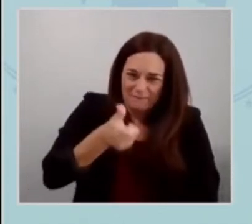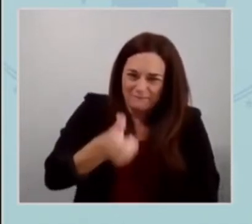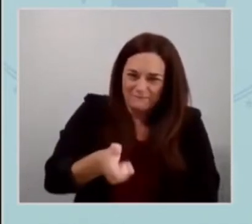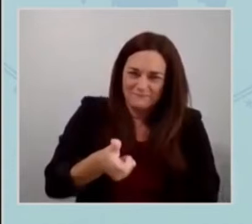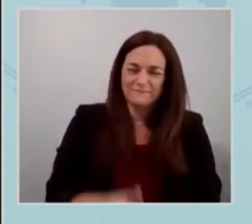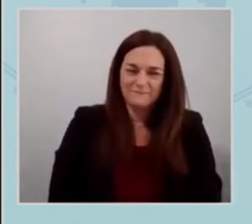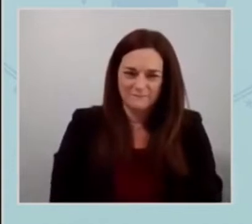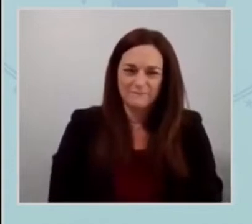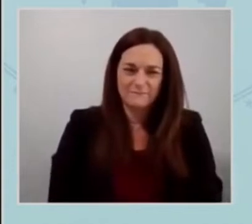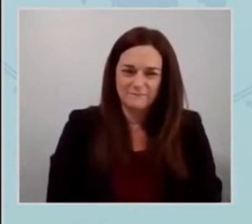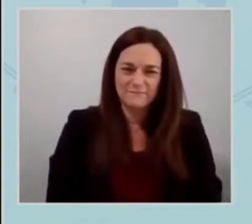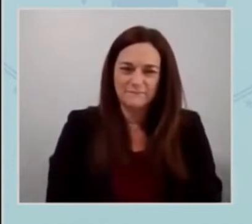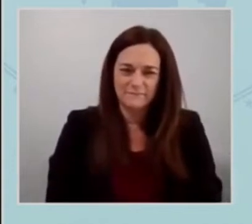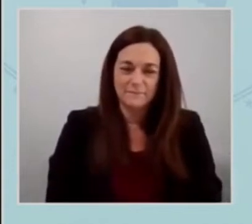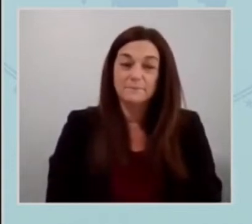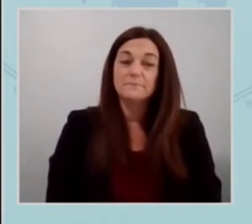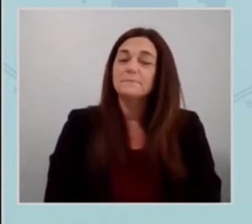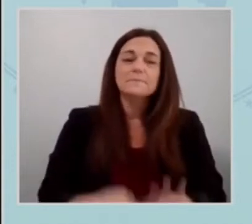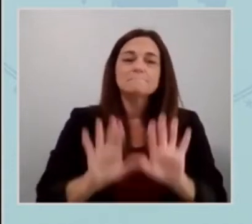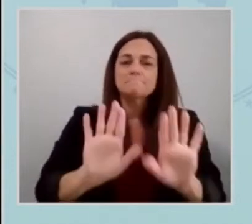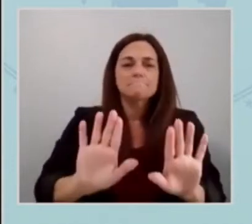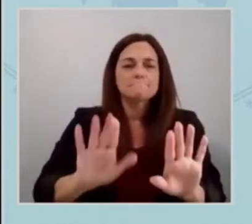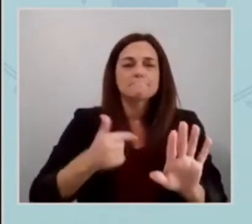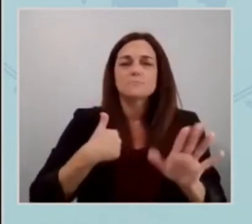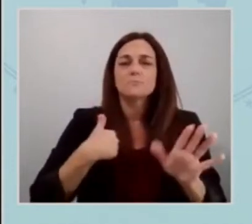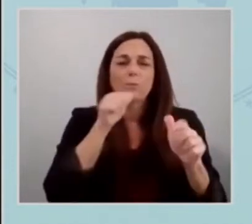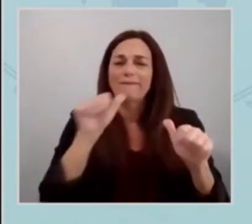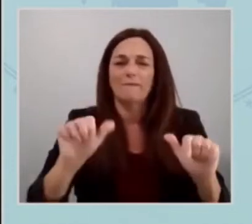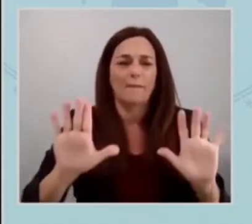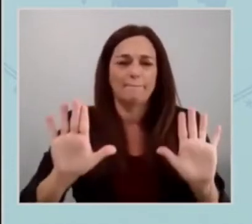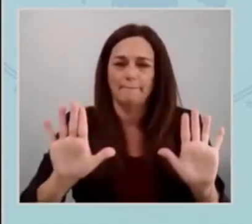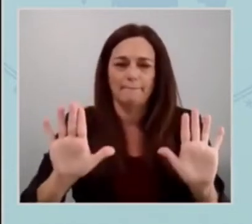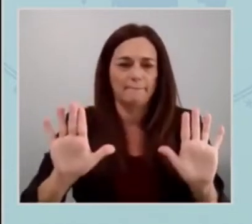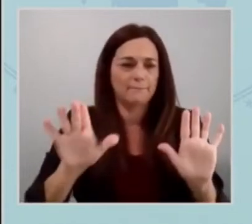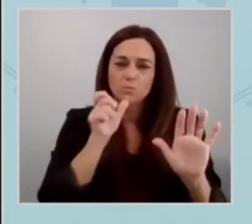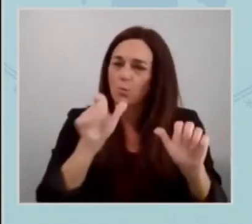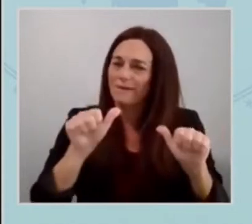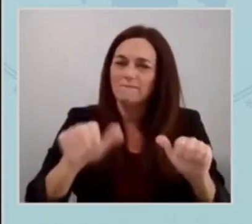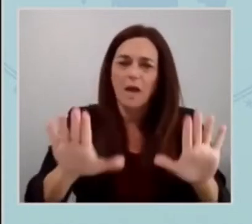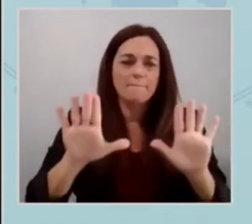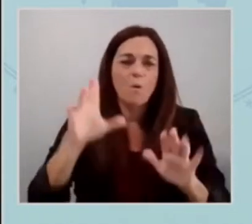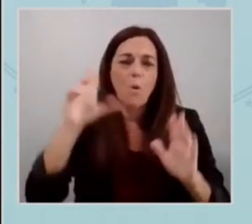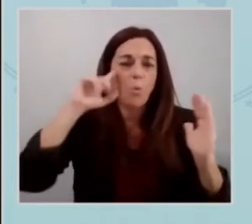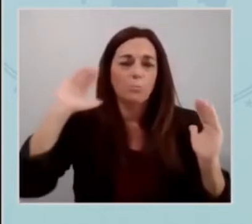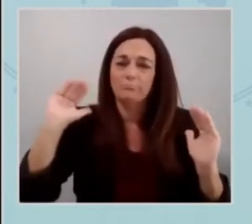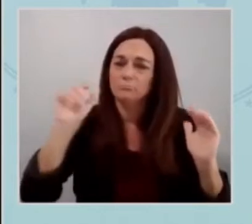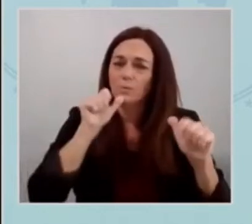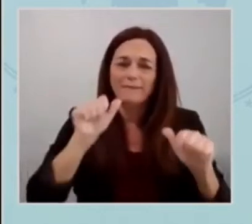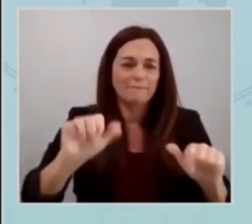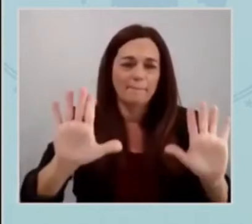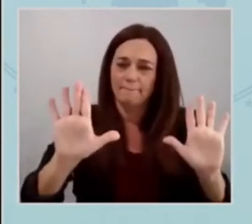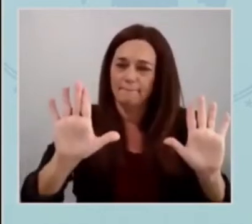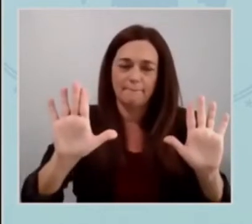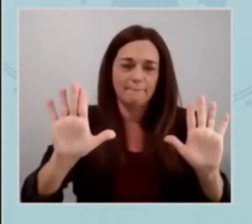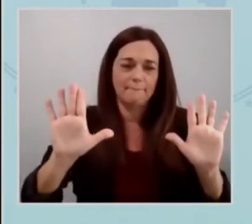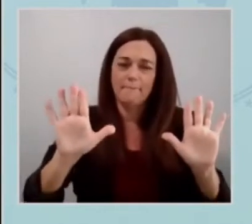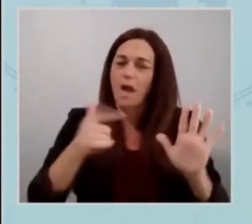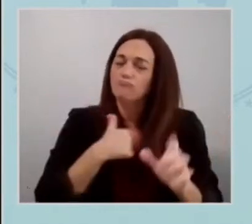impact on people's minds, on their sense of themselves. And so, but I don't want you giving up